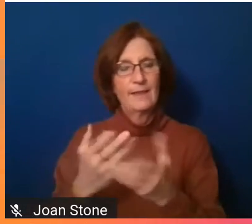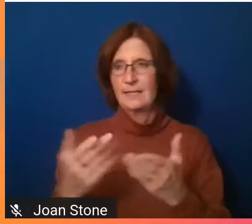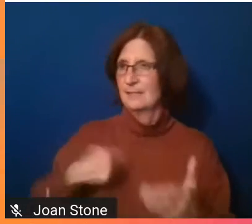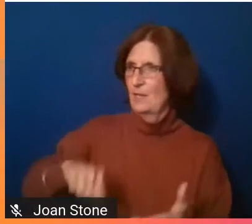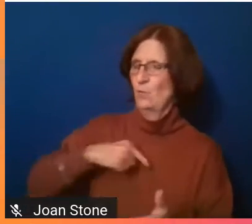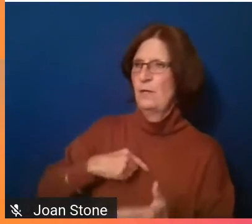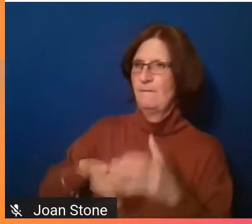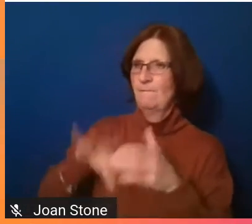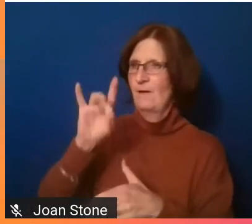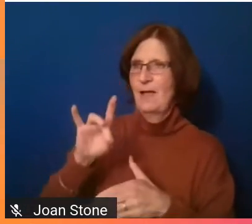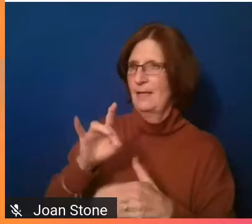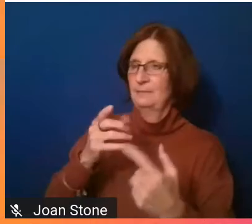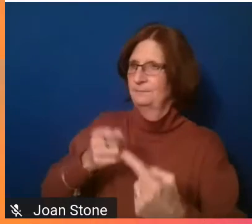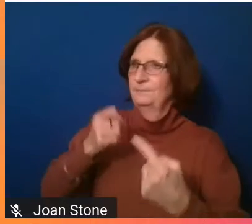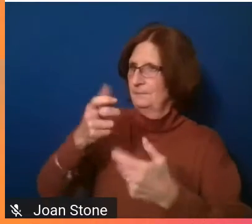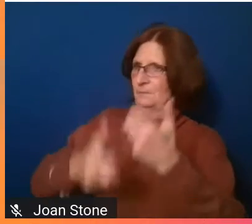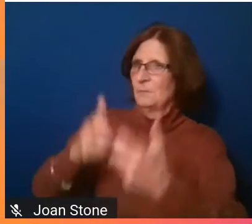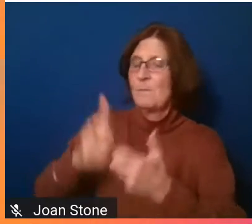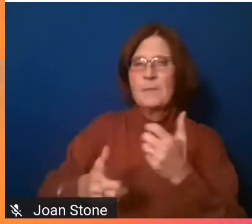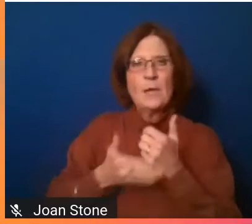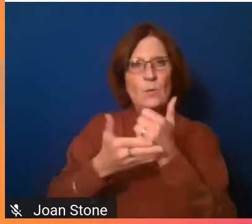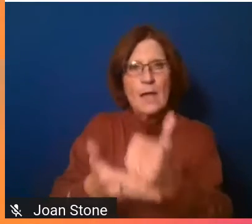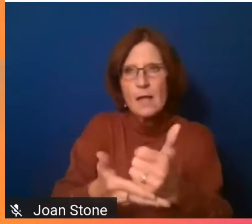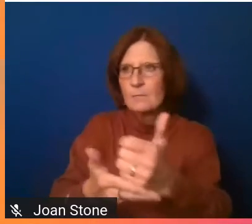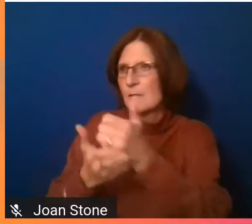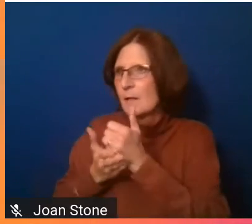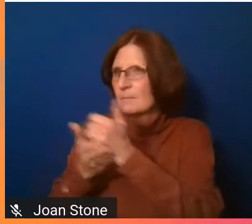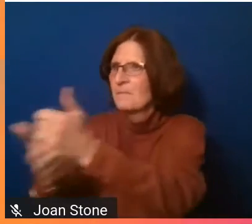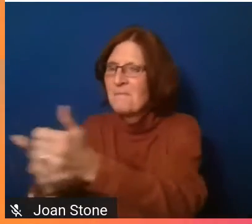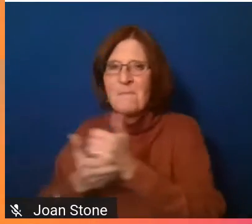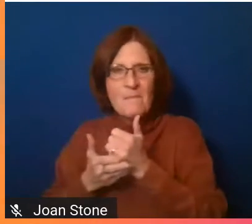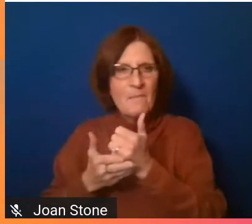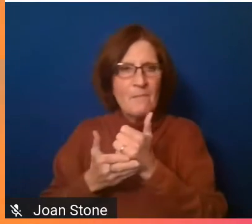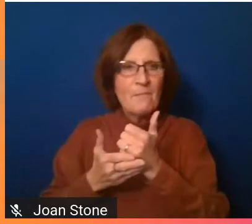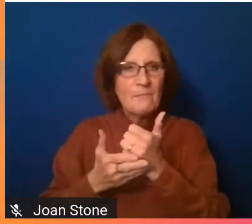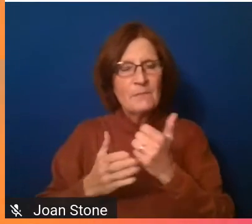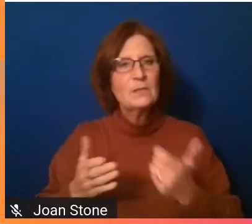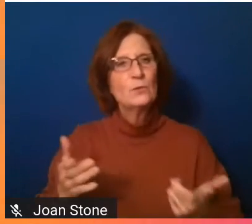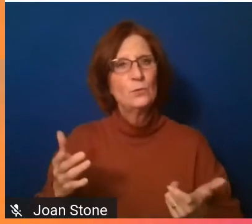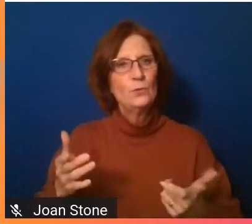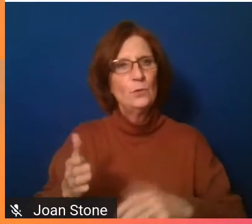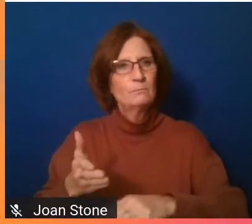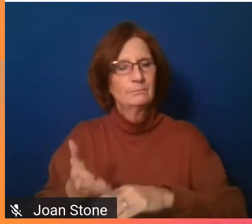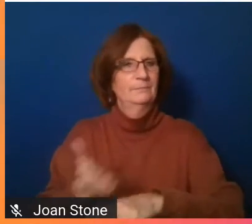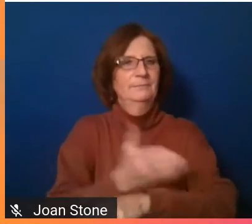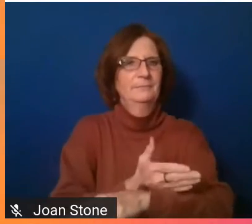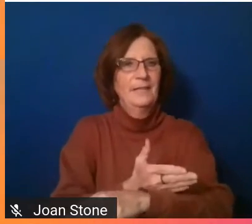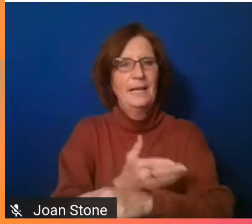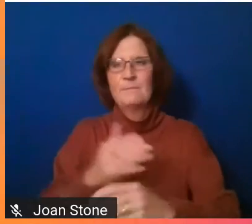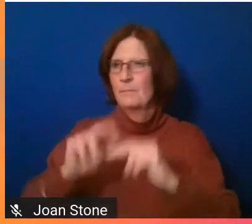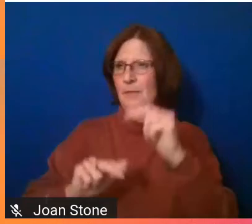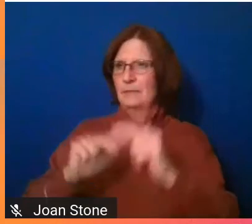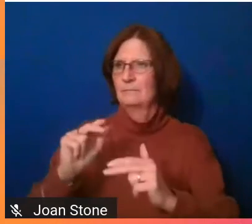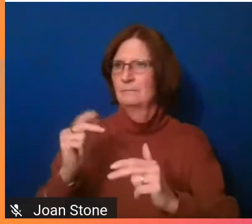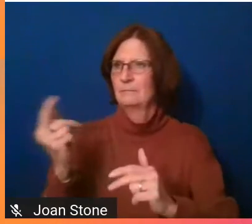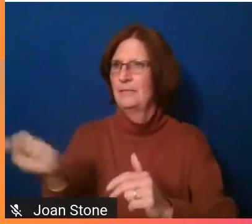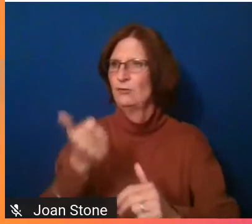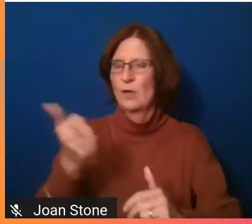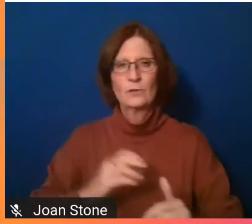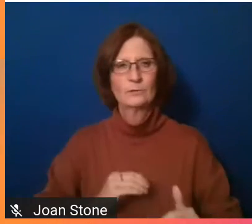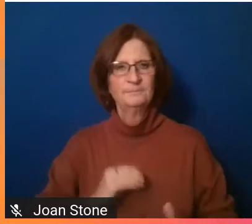and we really help each other build each other's up. So that's, it's really fantastic. Beautiful.